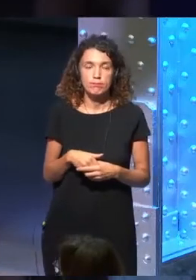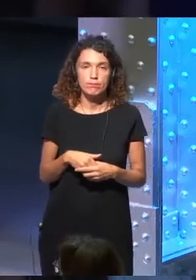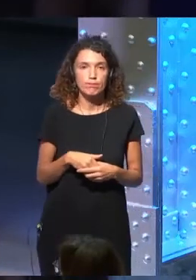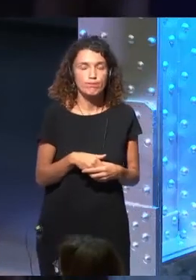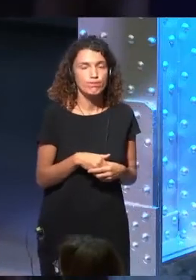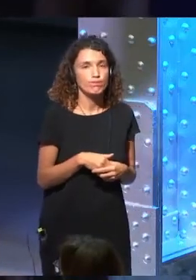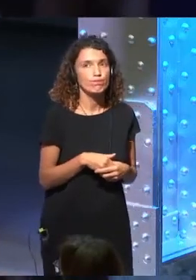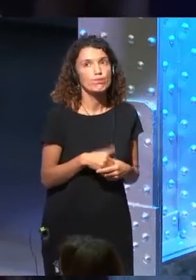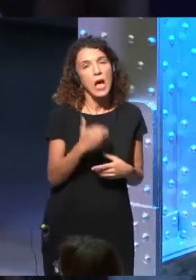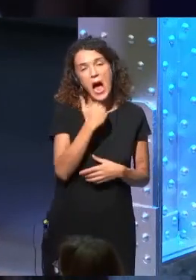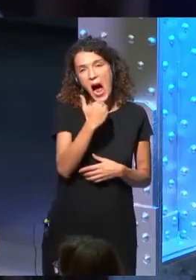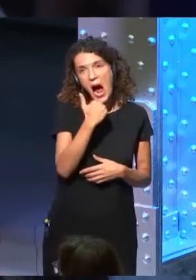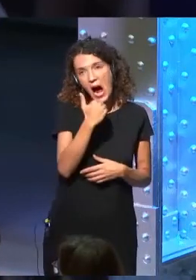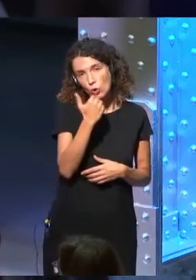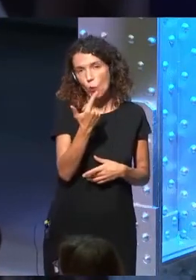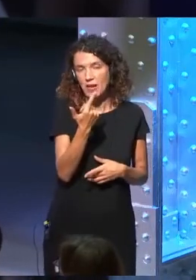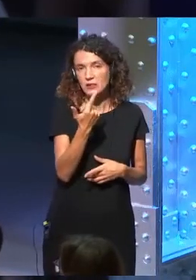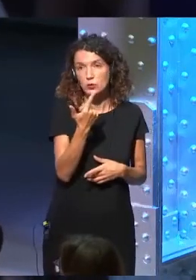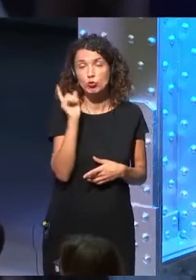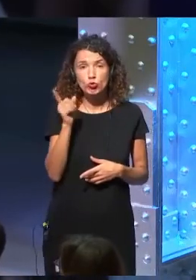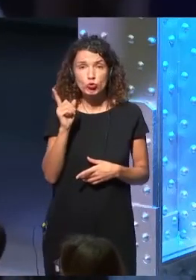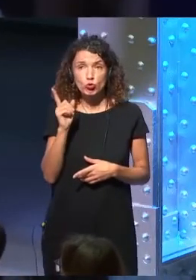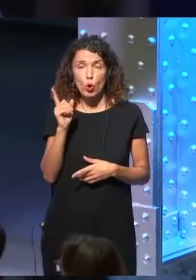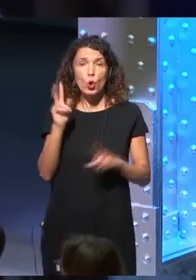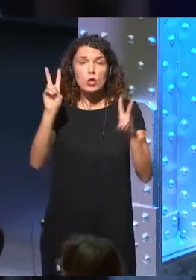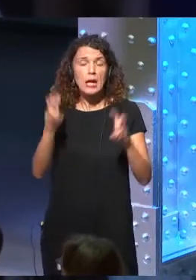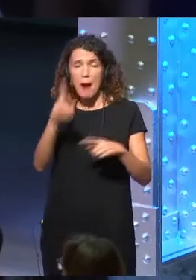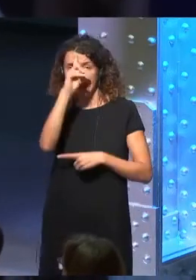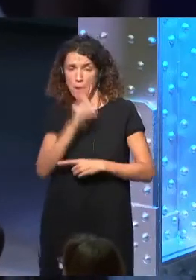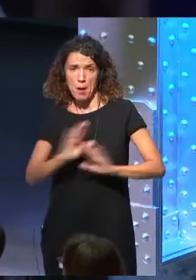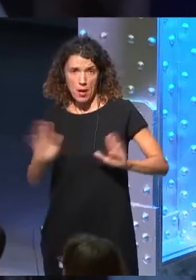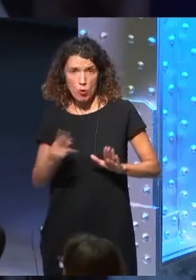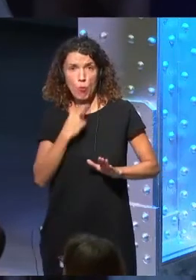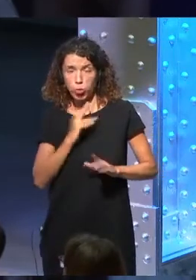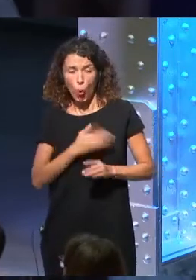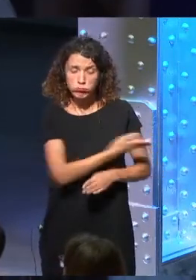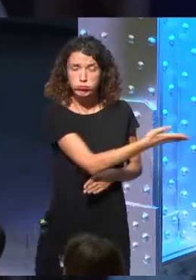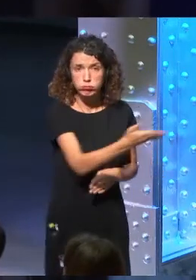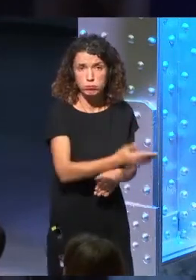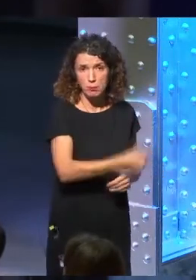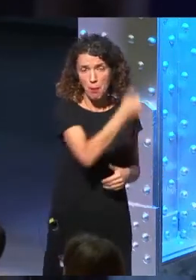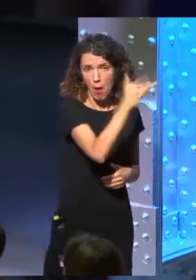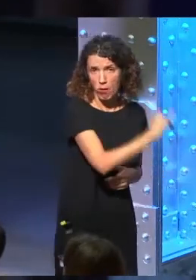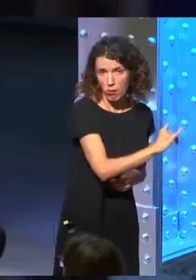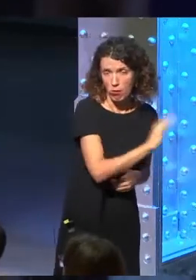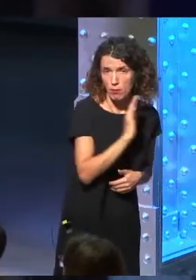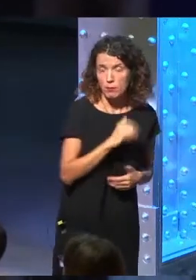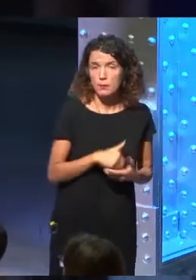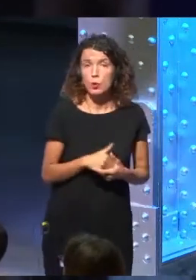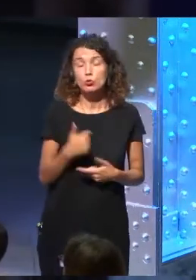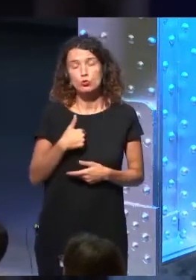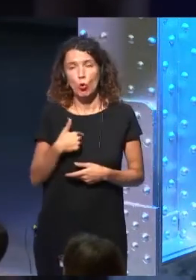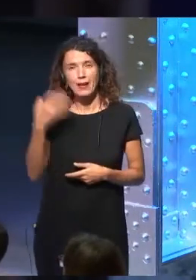making than just voice, I think it's clear that even with these high-level female politicians, the